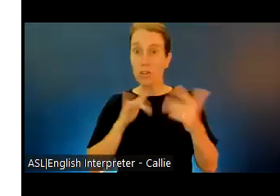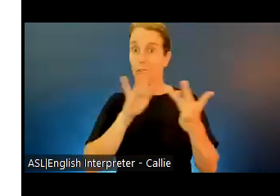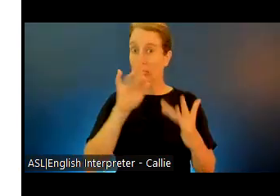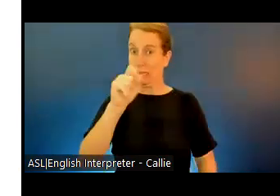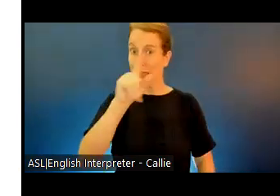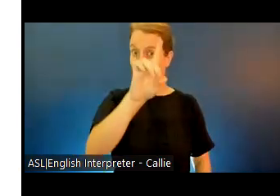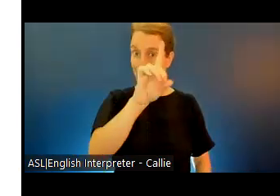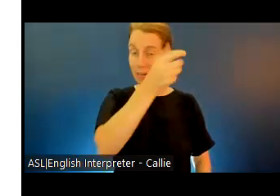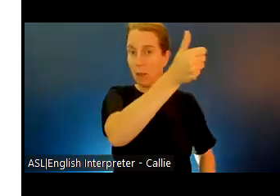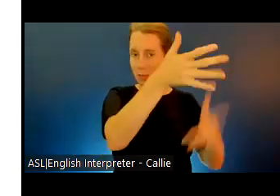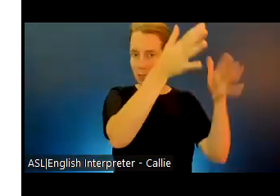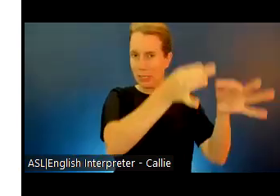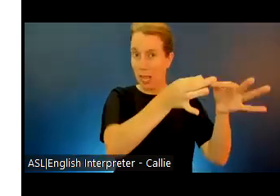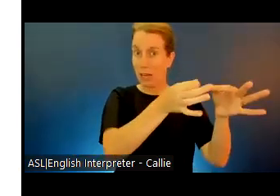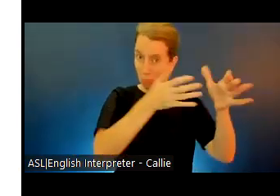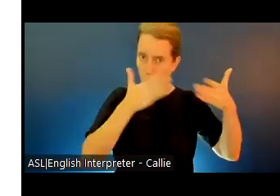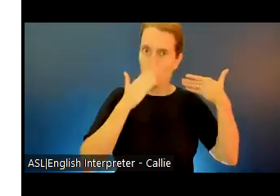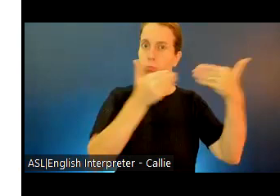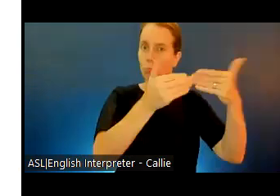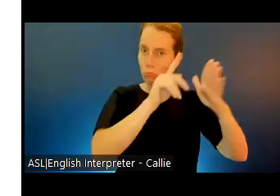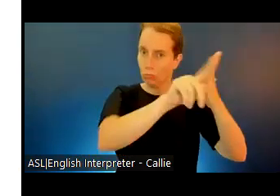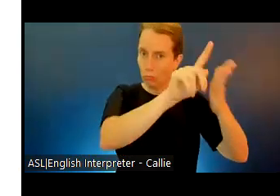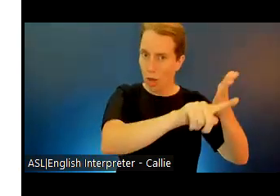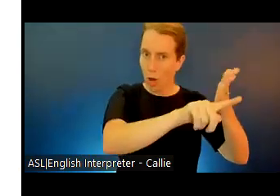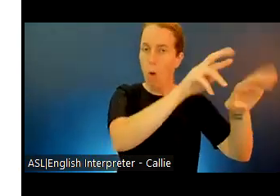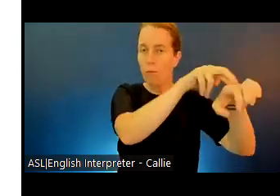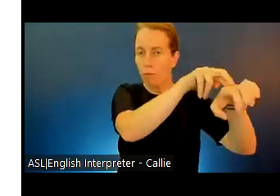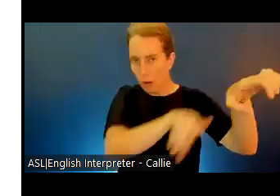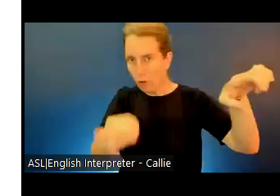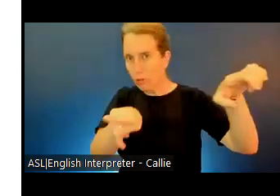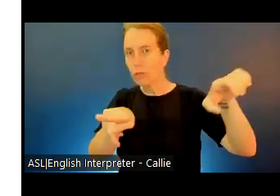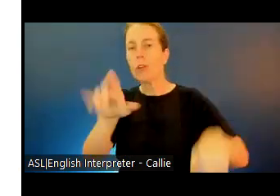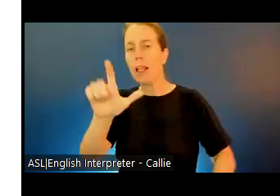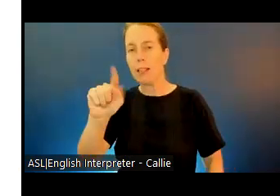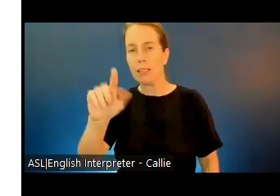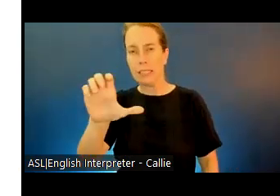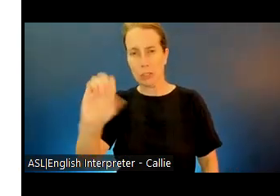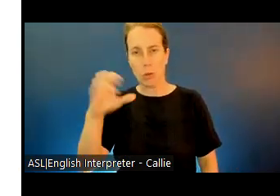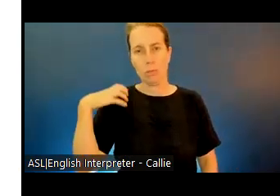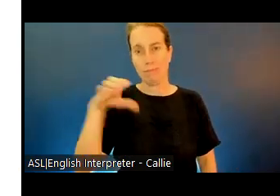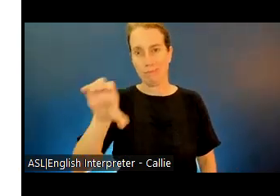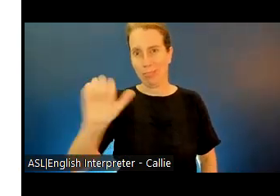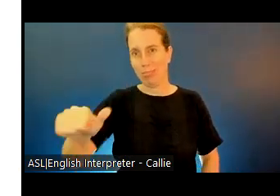because psychiatric hospitals are licensed by DHEC, you may also make a report to them. Next slide, please.